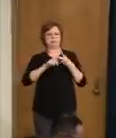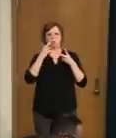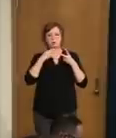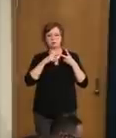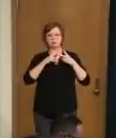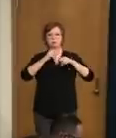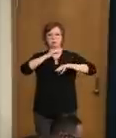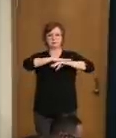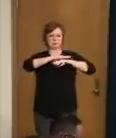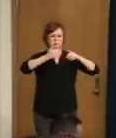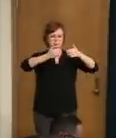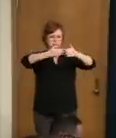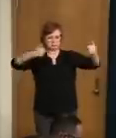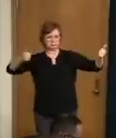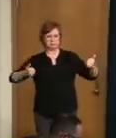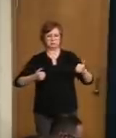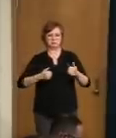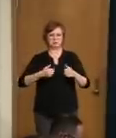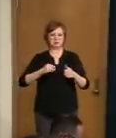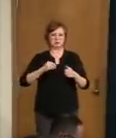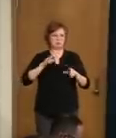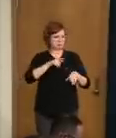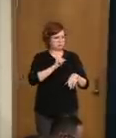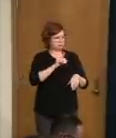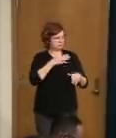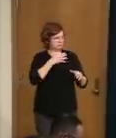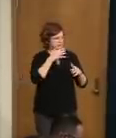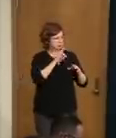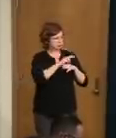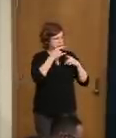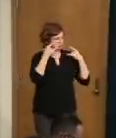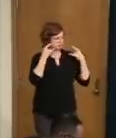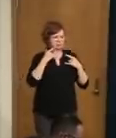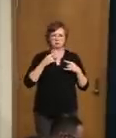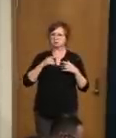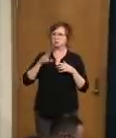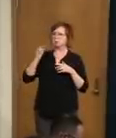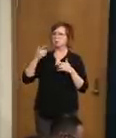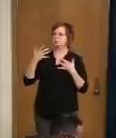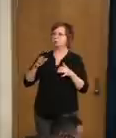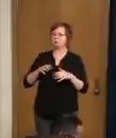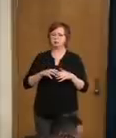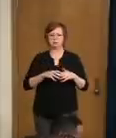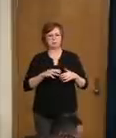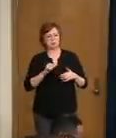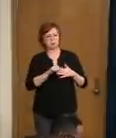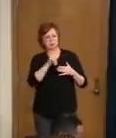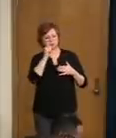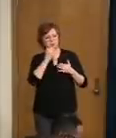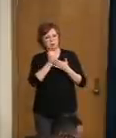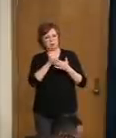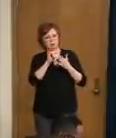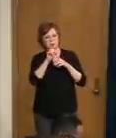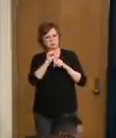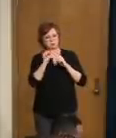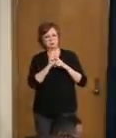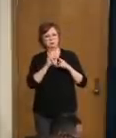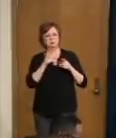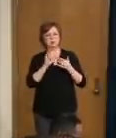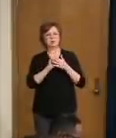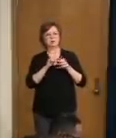argue with the business owners, that doesn't help. And those kind of situations create increased risk of